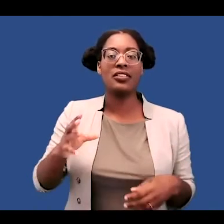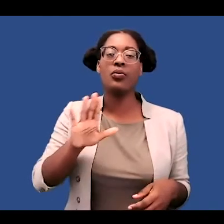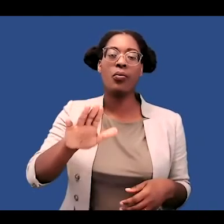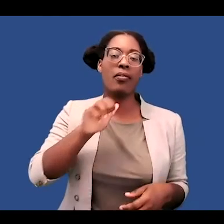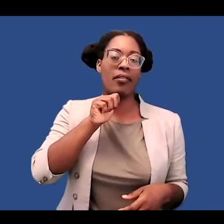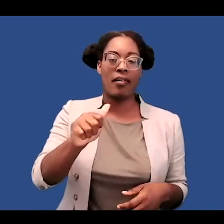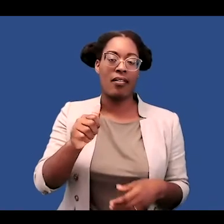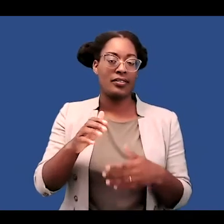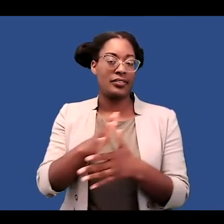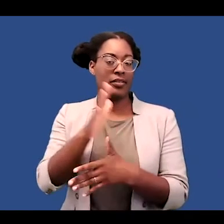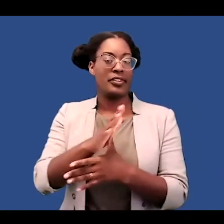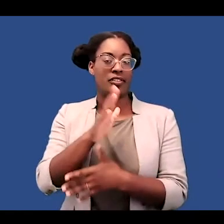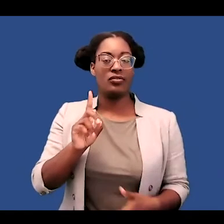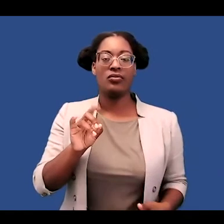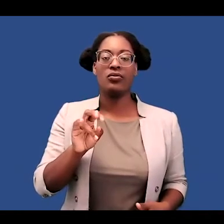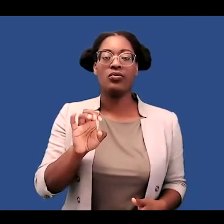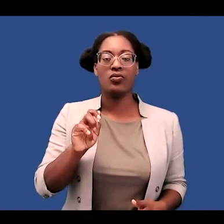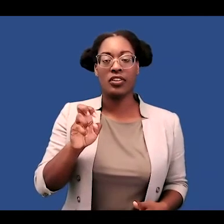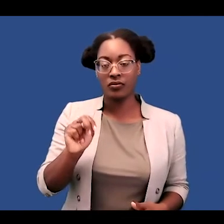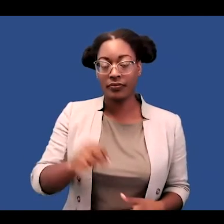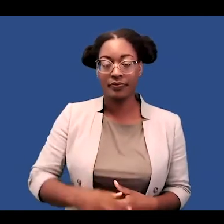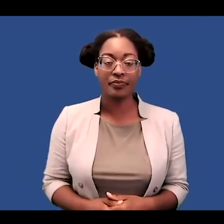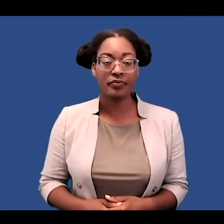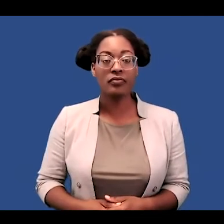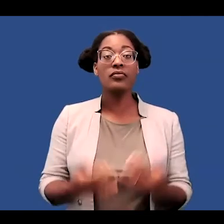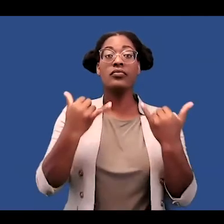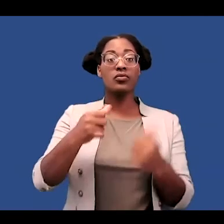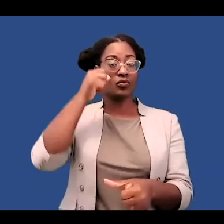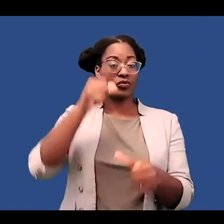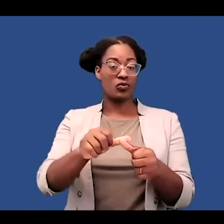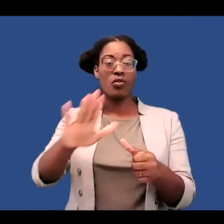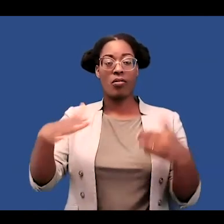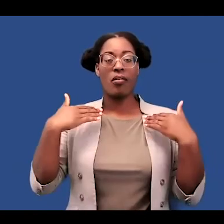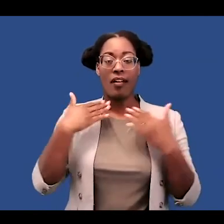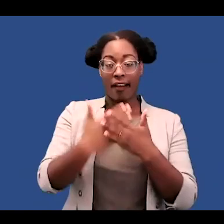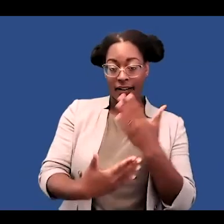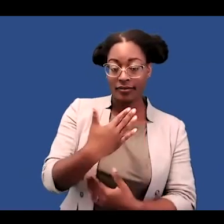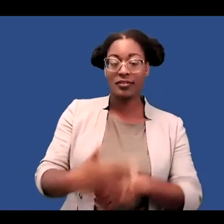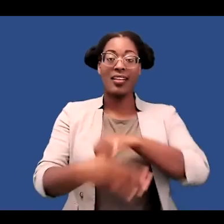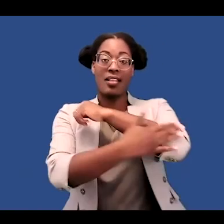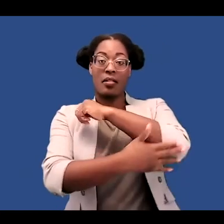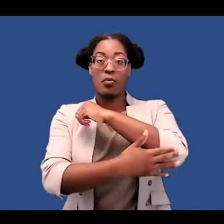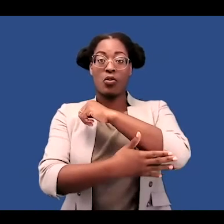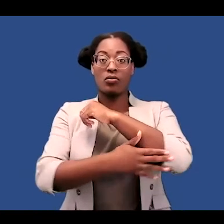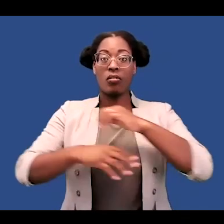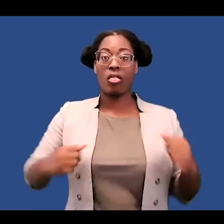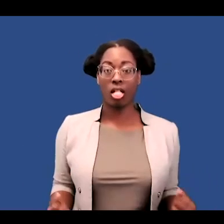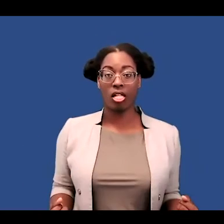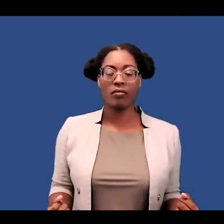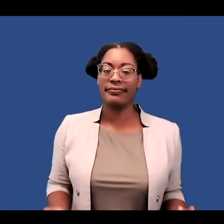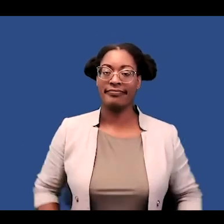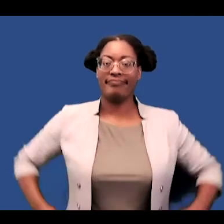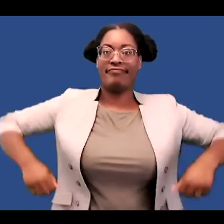hips side to side, pushing the hoop as it passes over each hip. Remember to keep your hands and your elbows above the